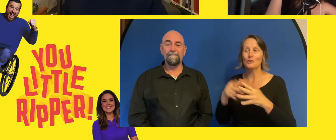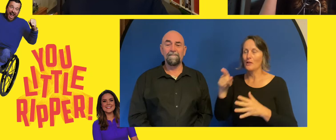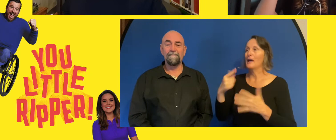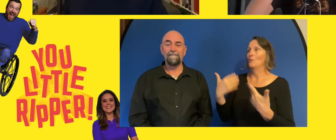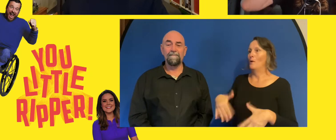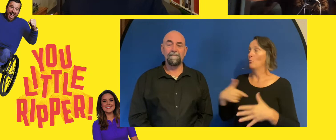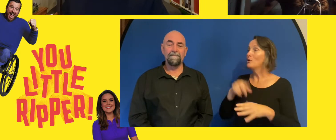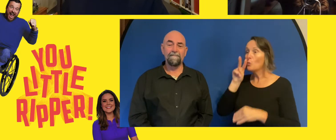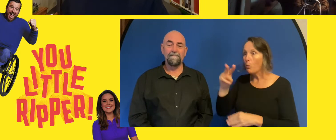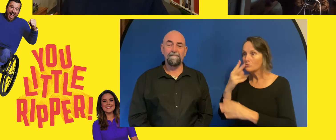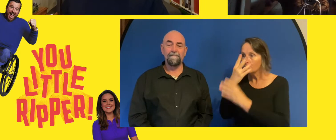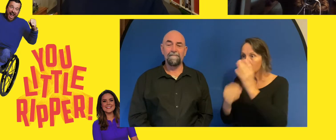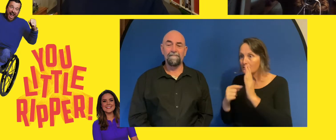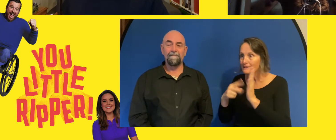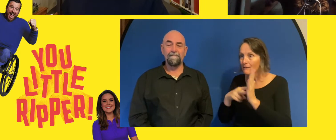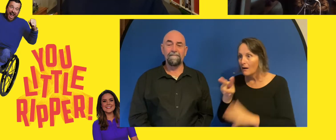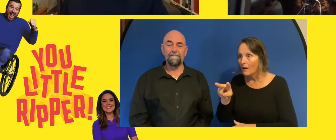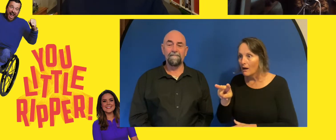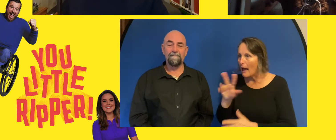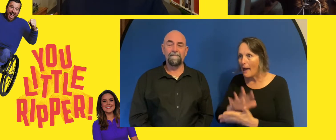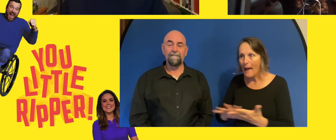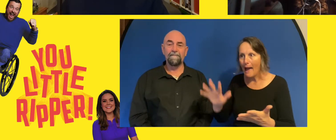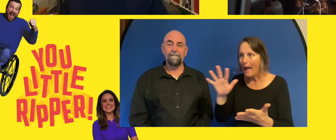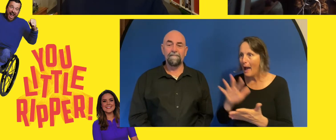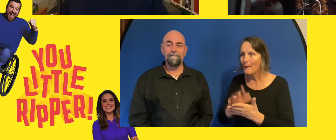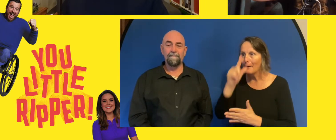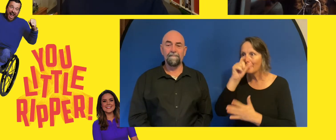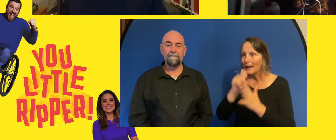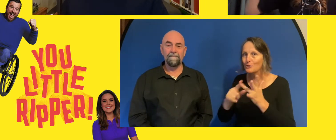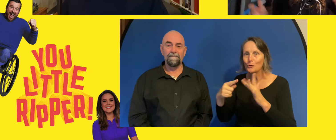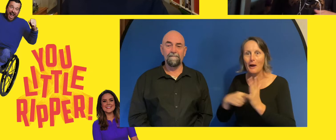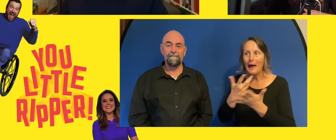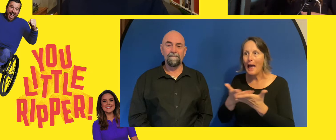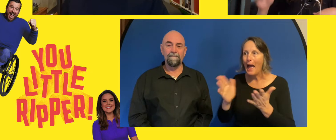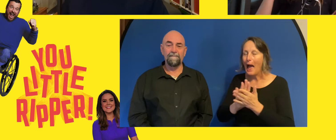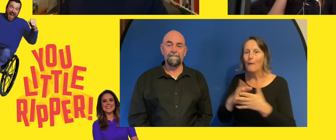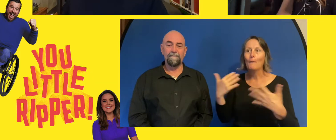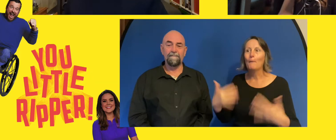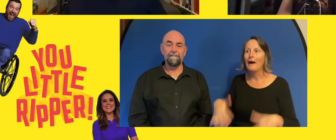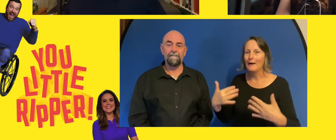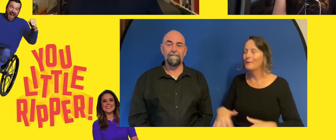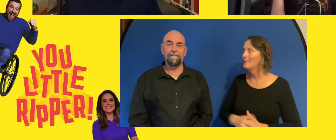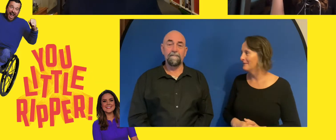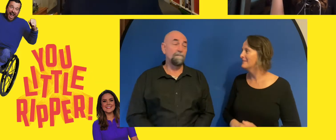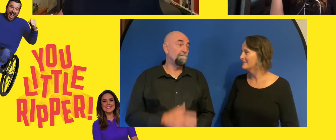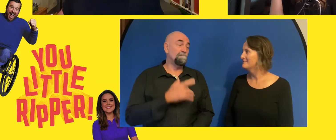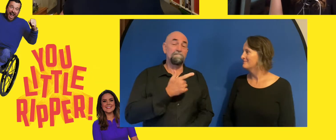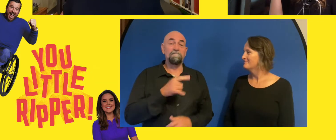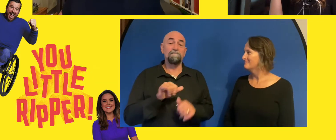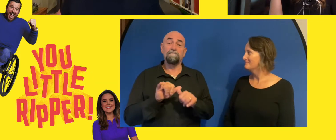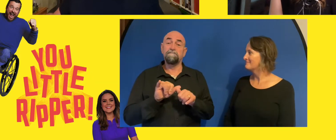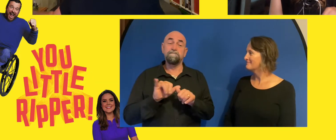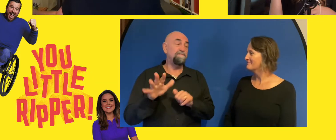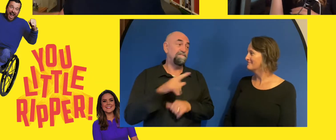we just like put our heads in our hands and say, how do people get through them? I think that's a great best of the rest, and it's